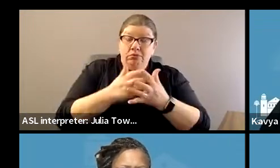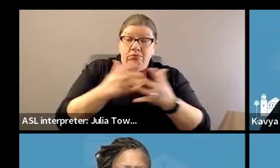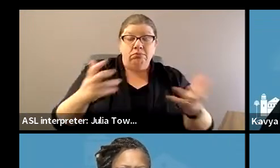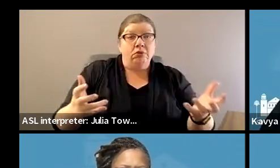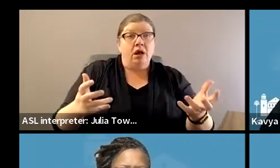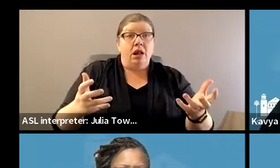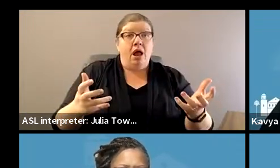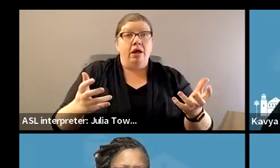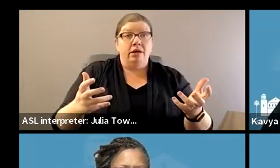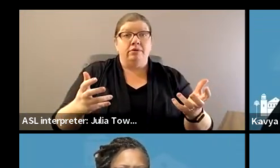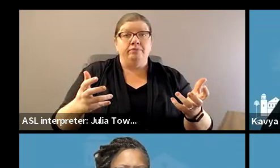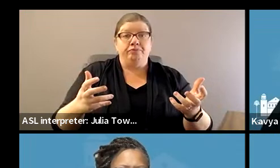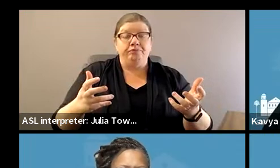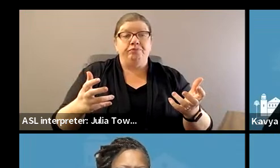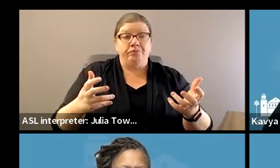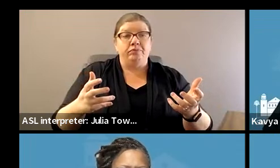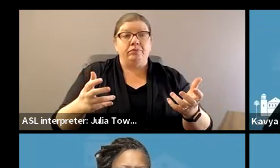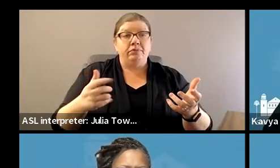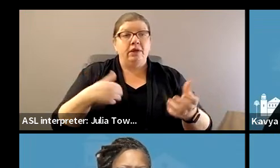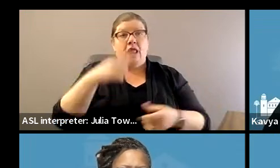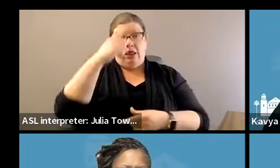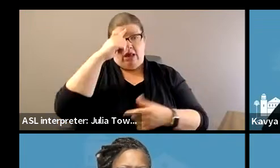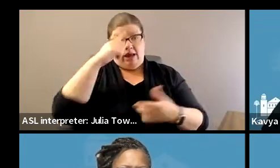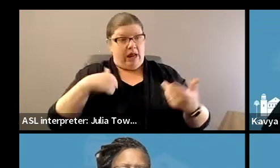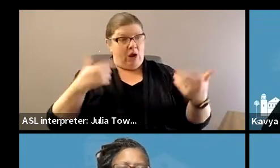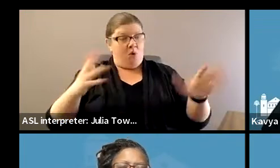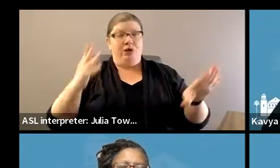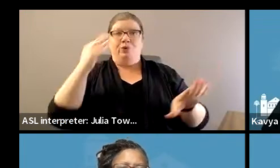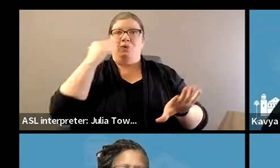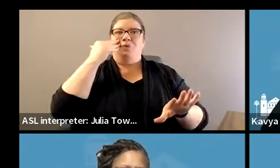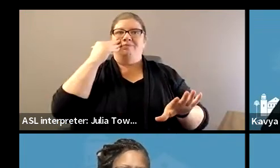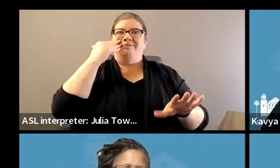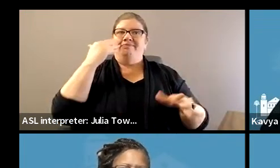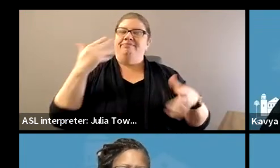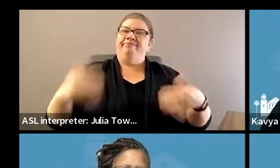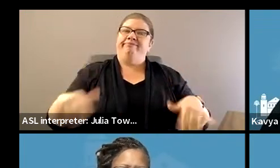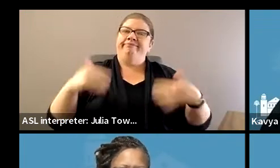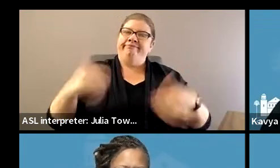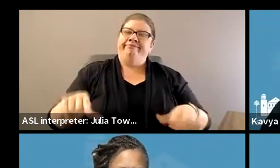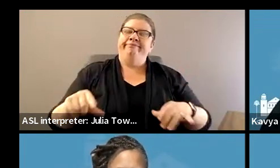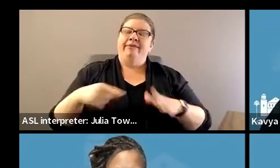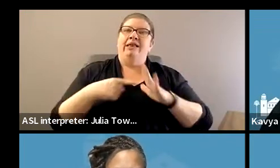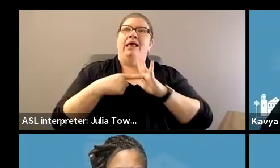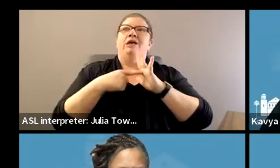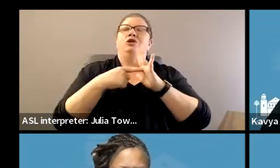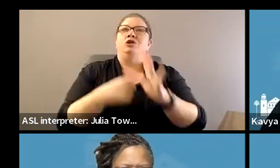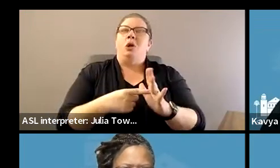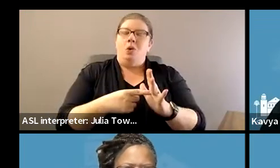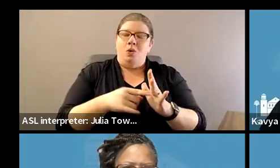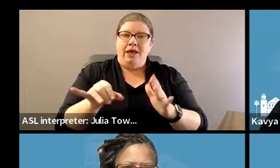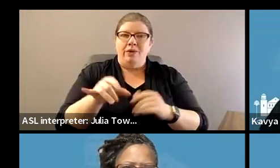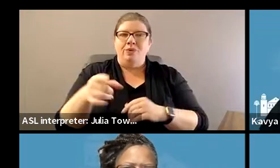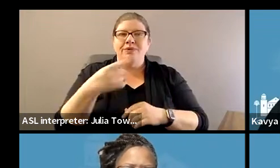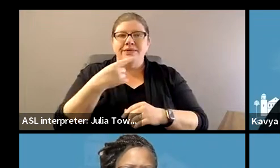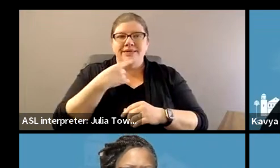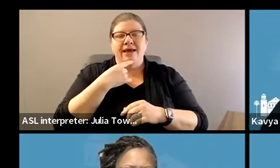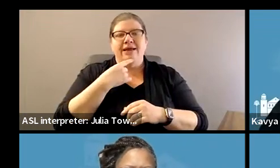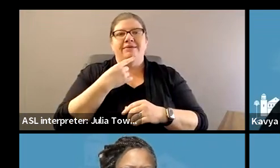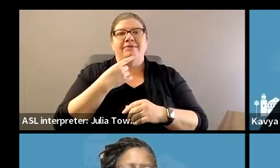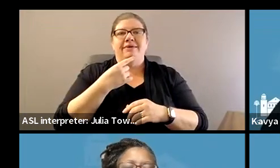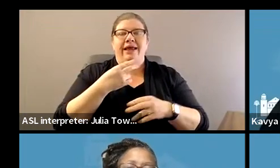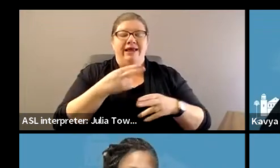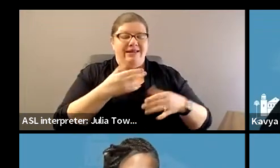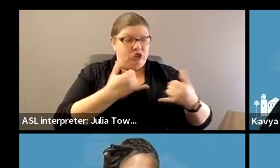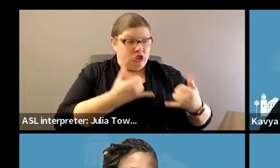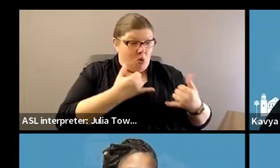a lot, and here I thought I already knew. So that really shows how, like you said, it's short-term